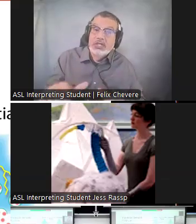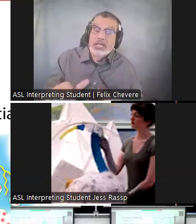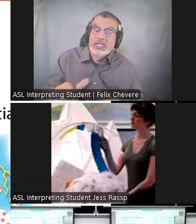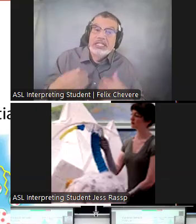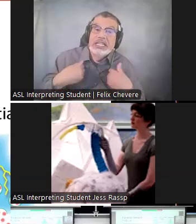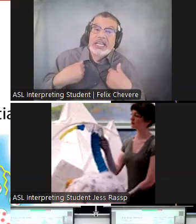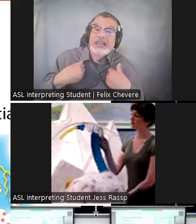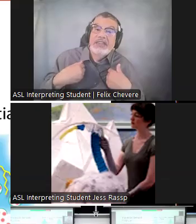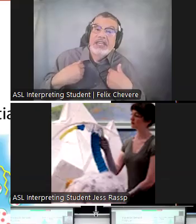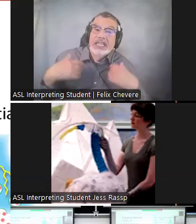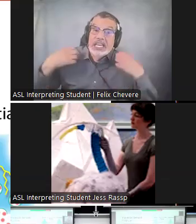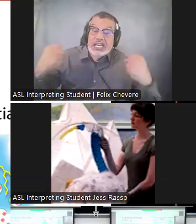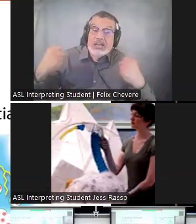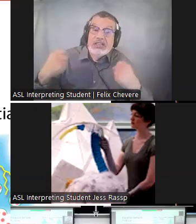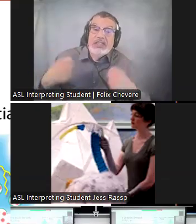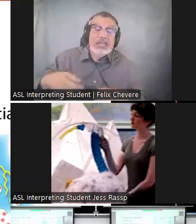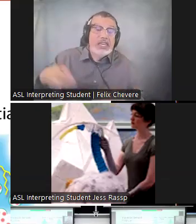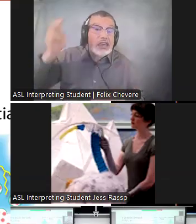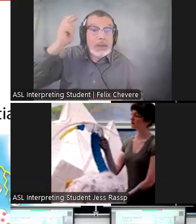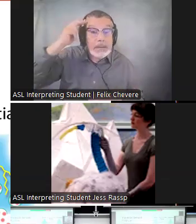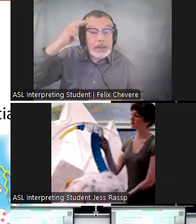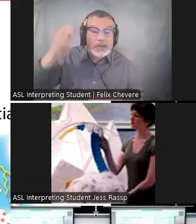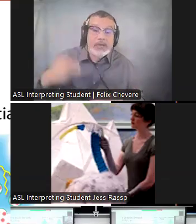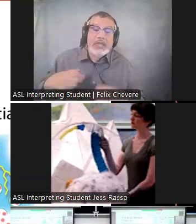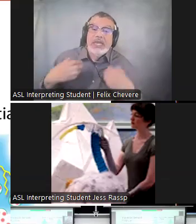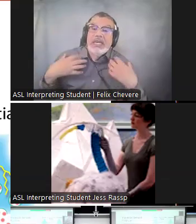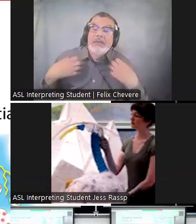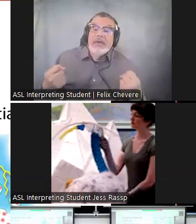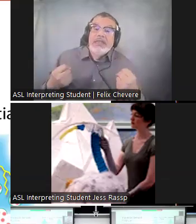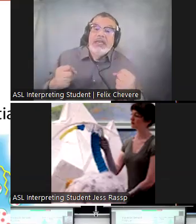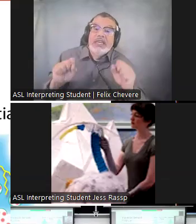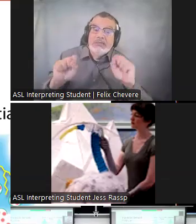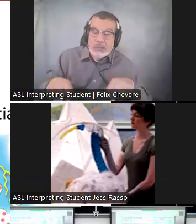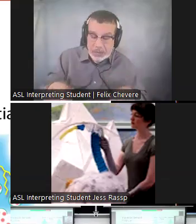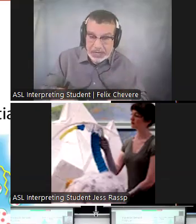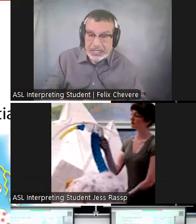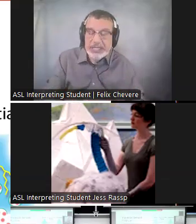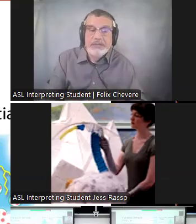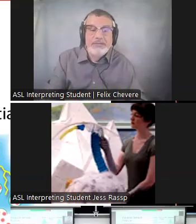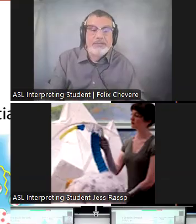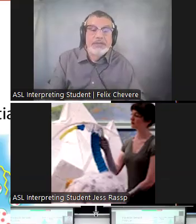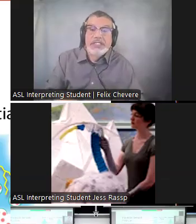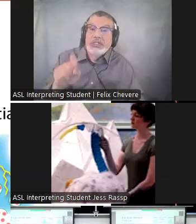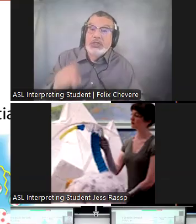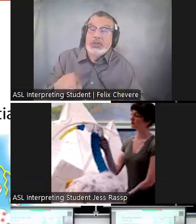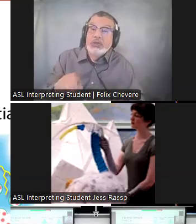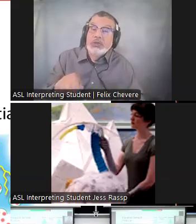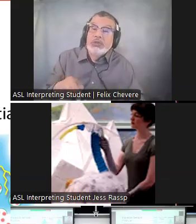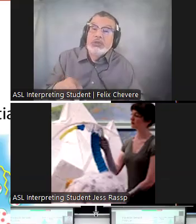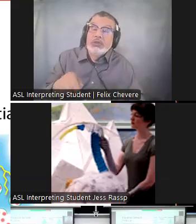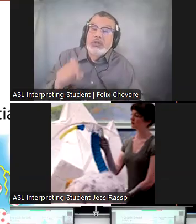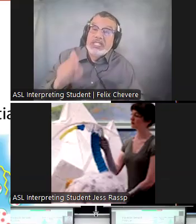memory and healthy learning ability. Okay? So it's almost like you got to go to sleep to be